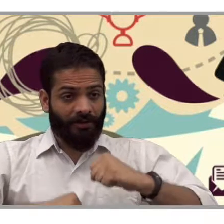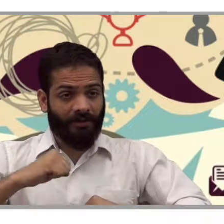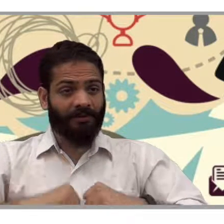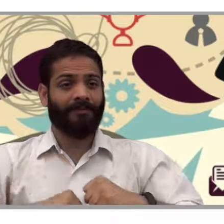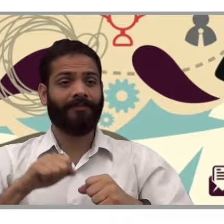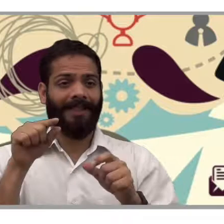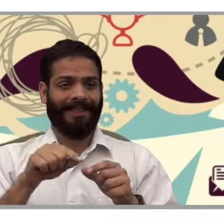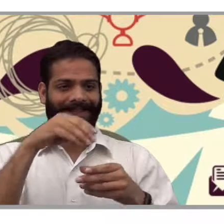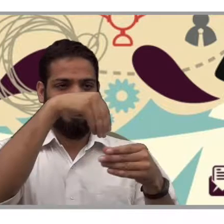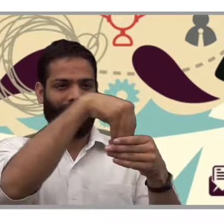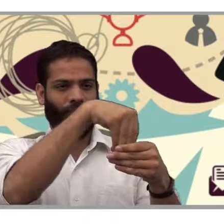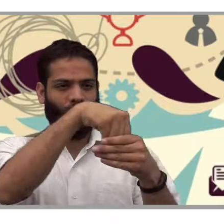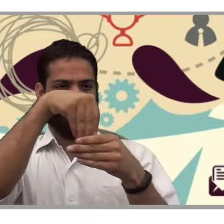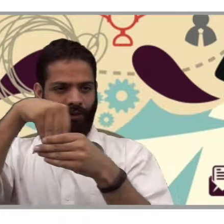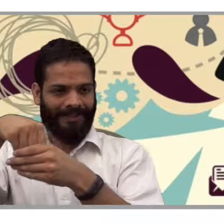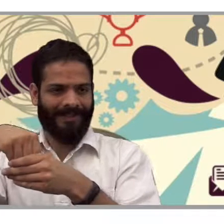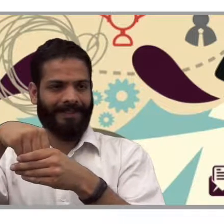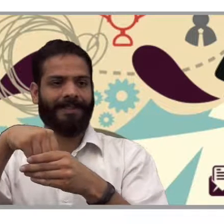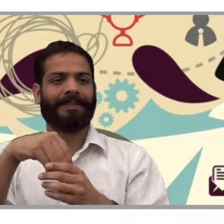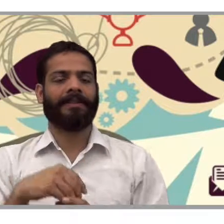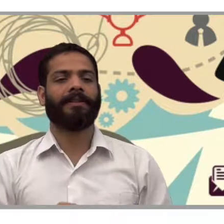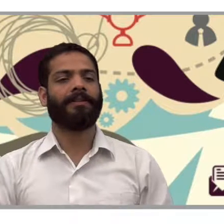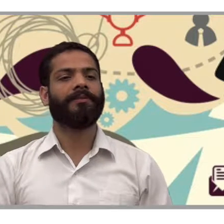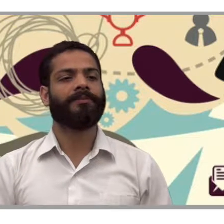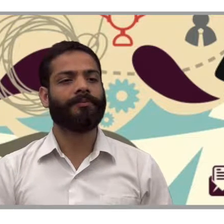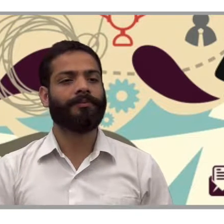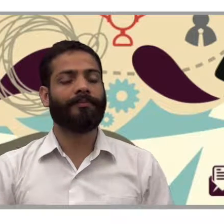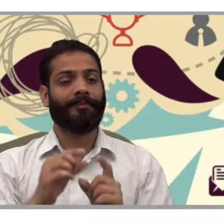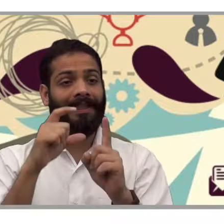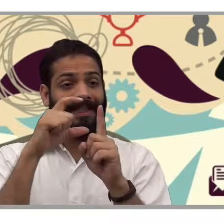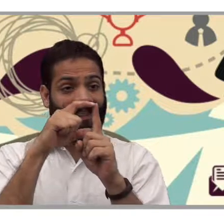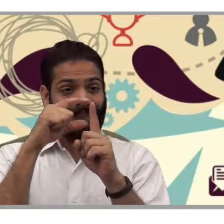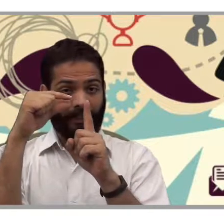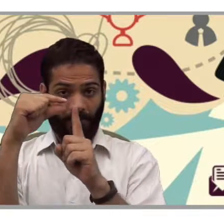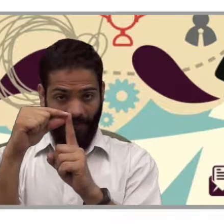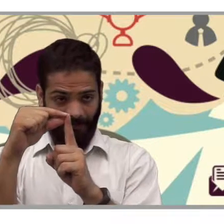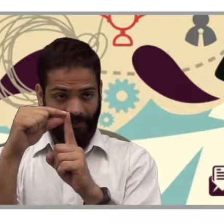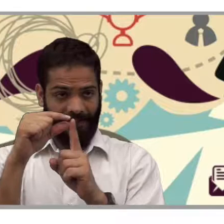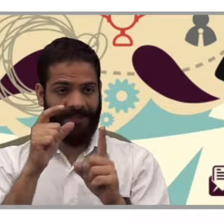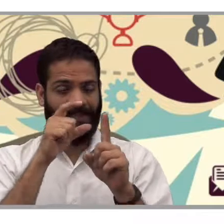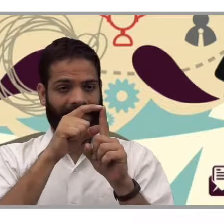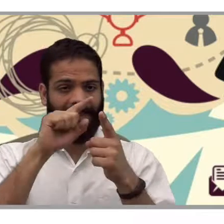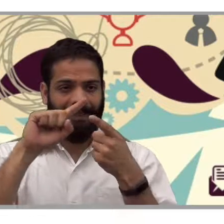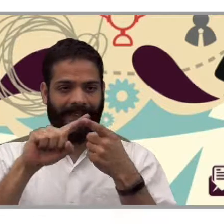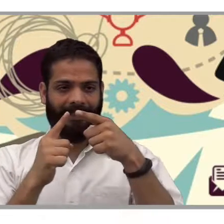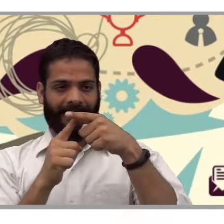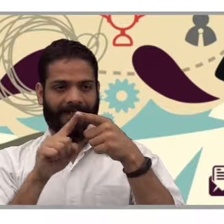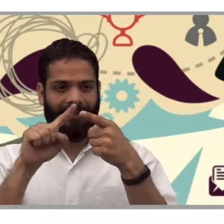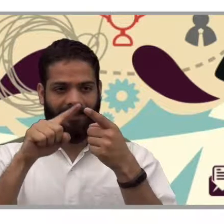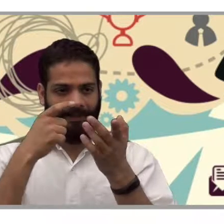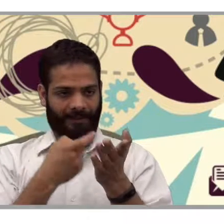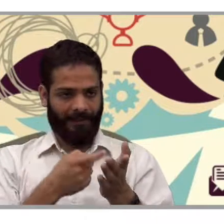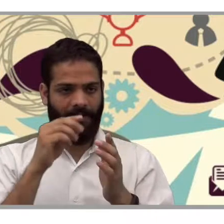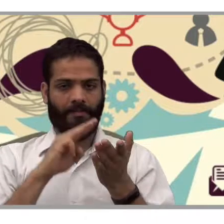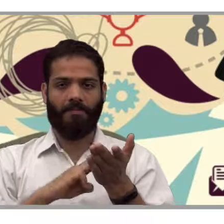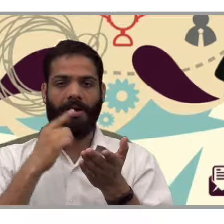First, we'll talk about the phrasal structure and its constituents, under which we are going to talk about